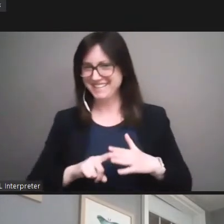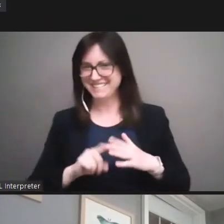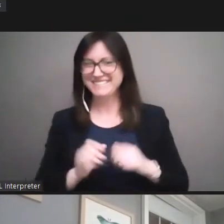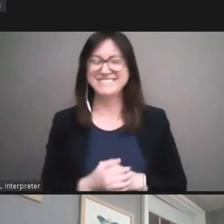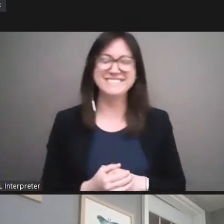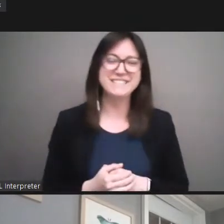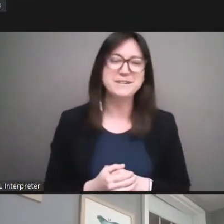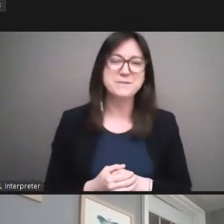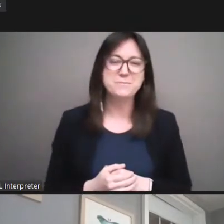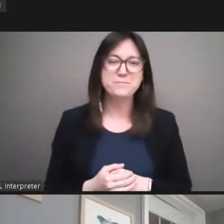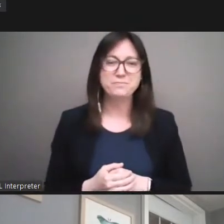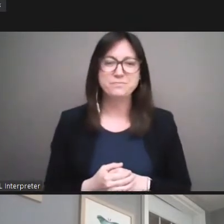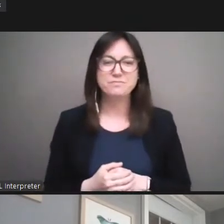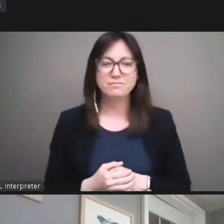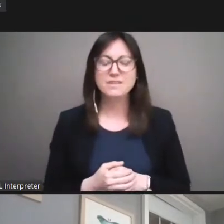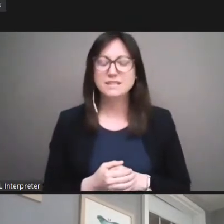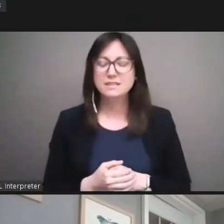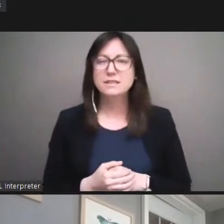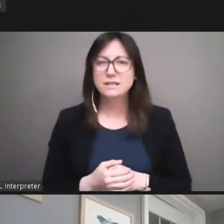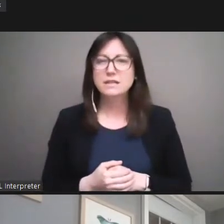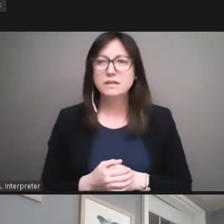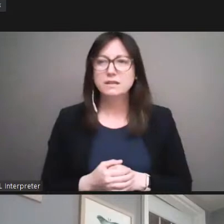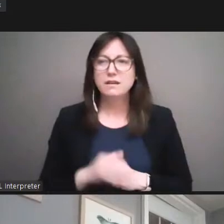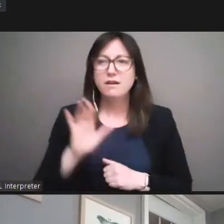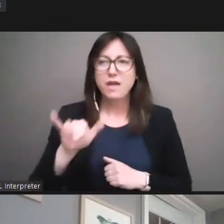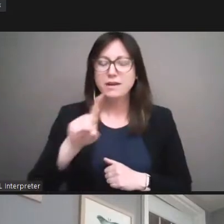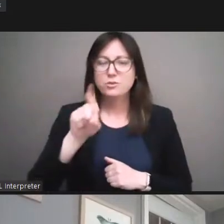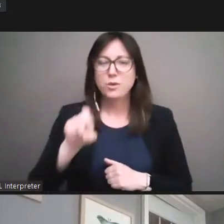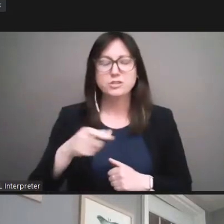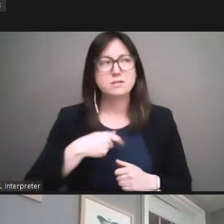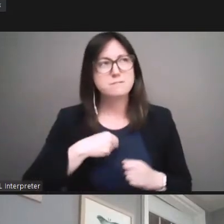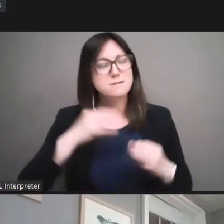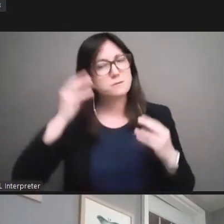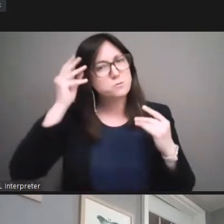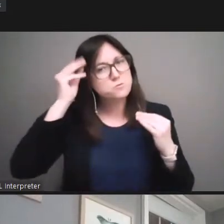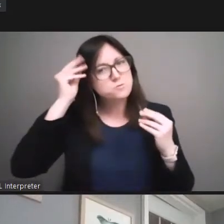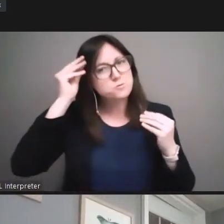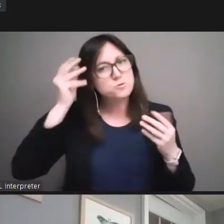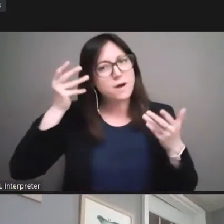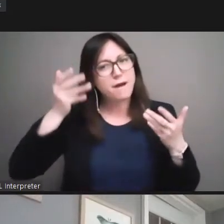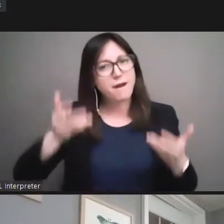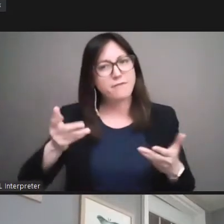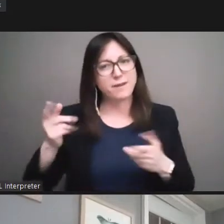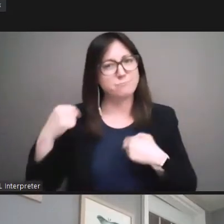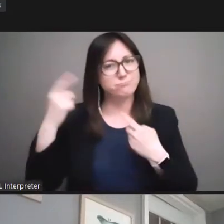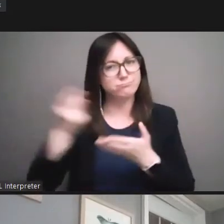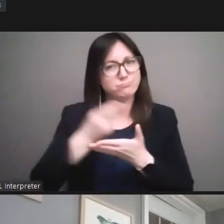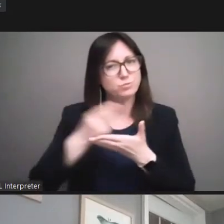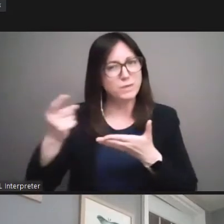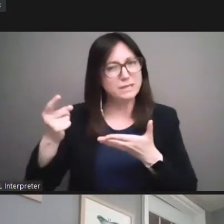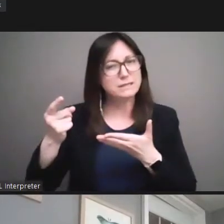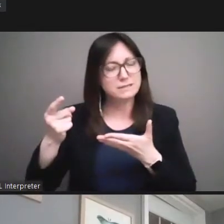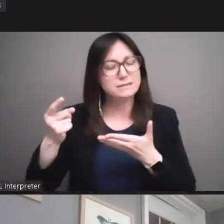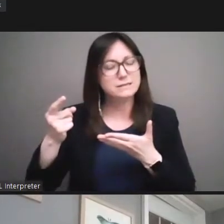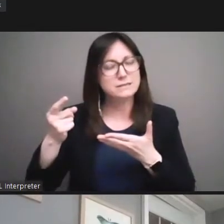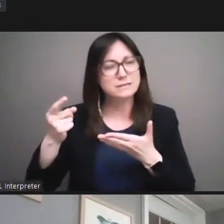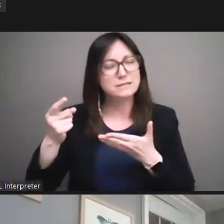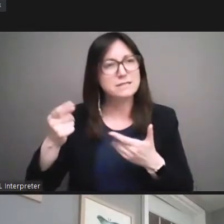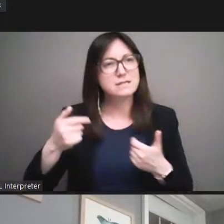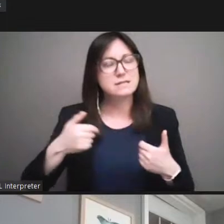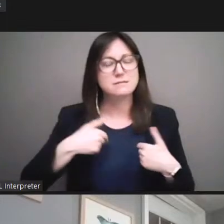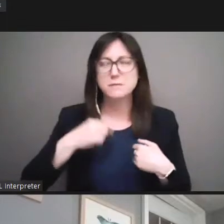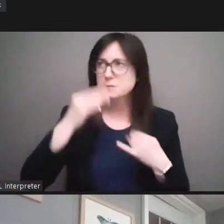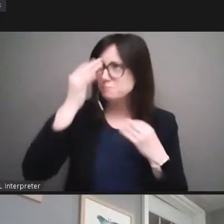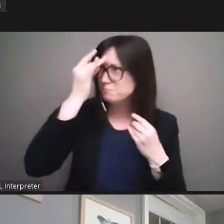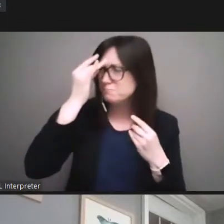So I really thought deeply about this question, over the last week when I was taking time to